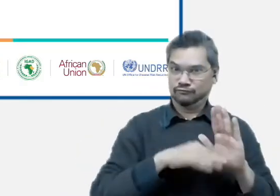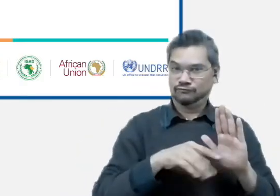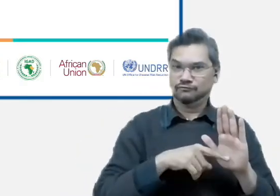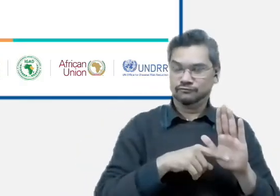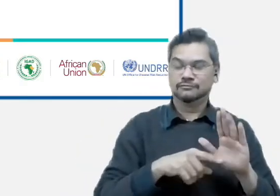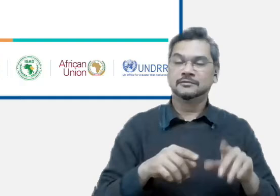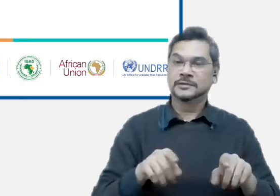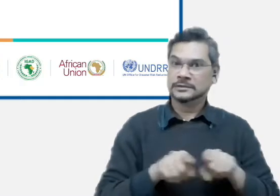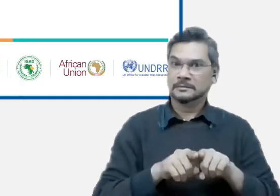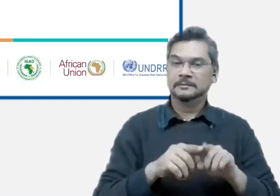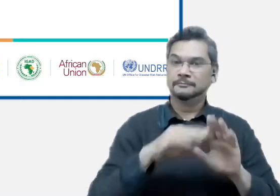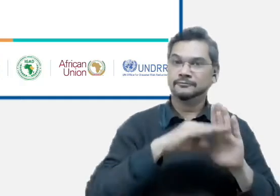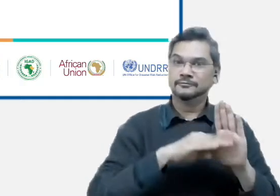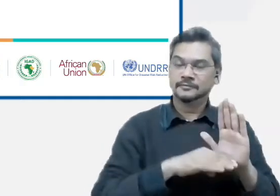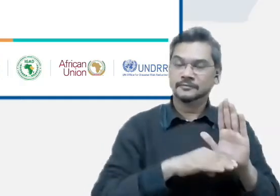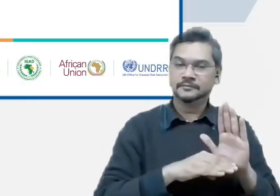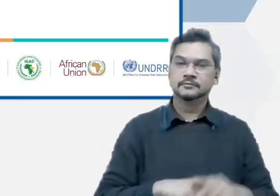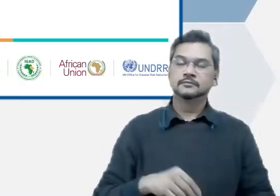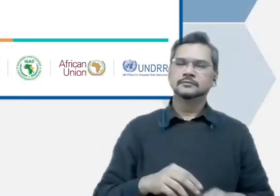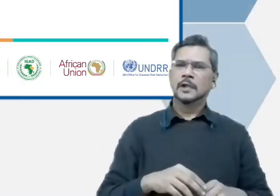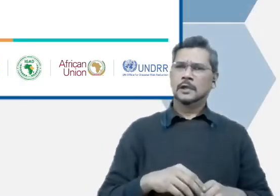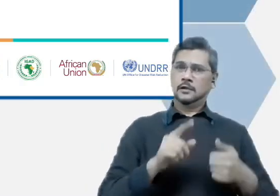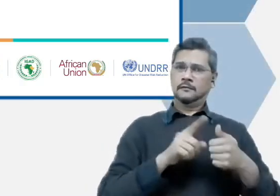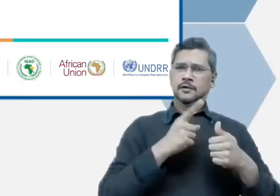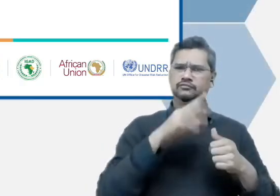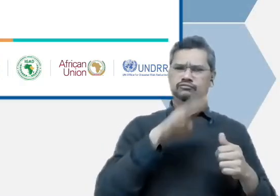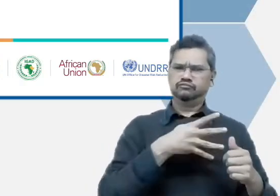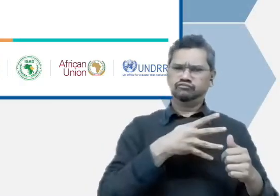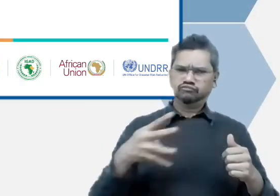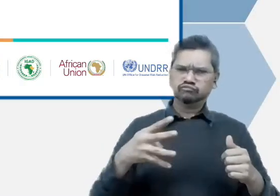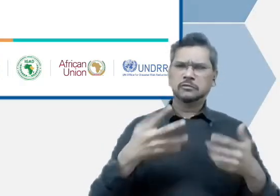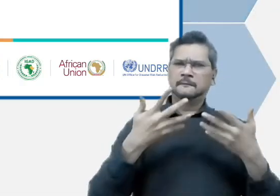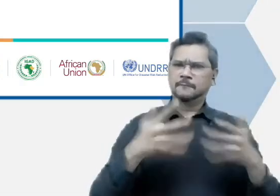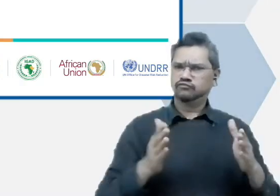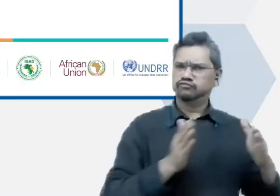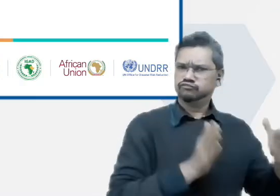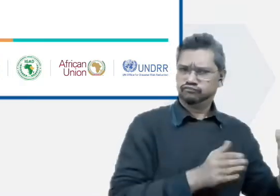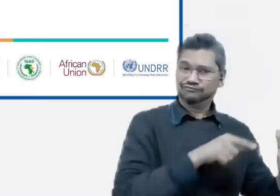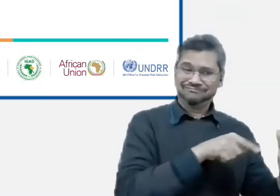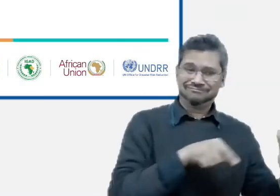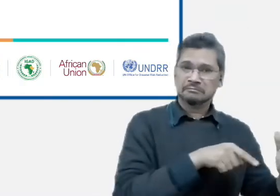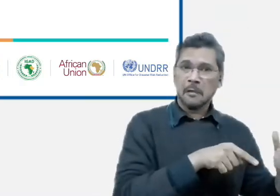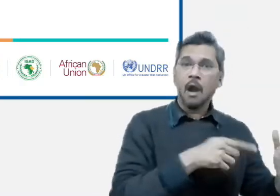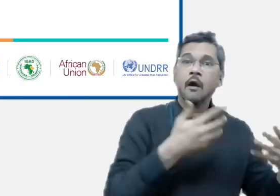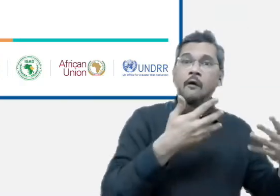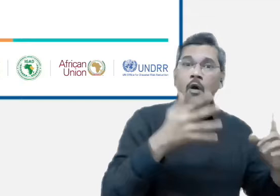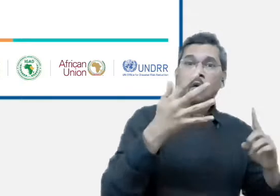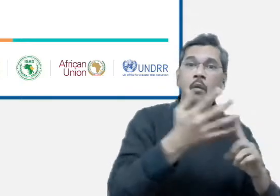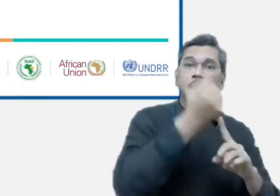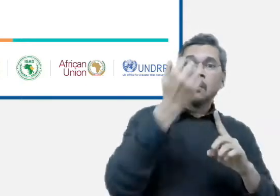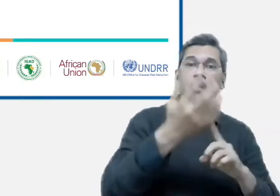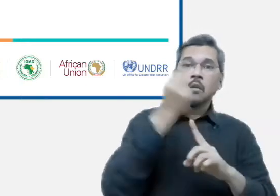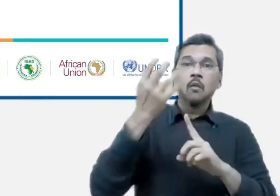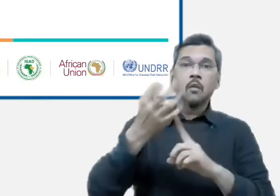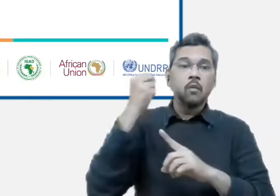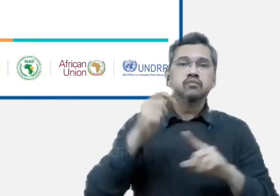into the main achievement from priority 1, which is understanding disaster risk. And